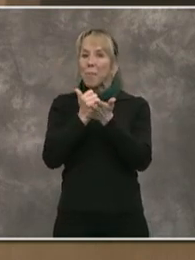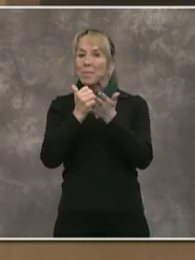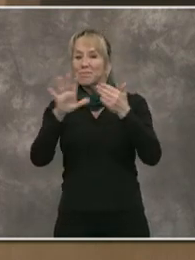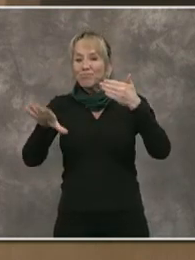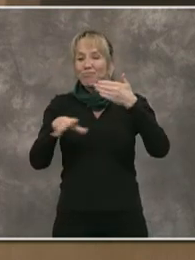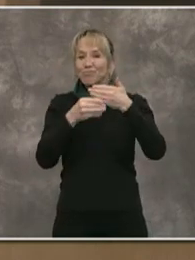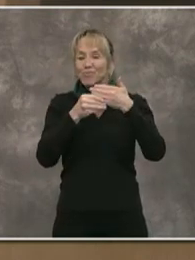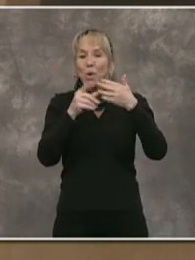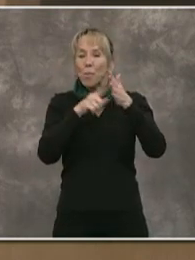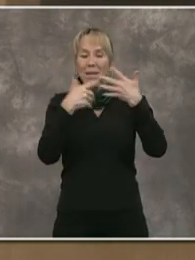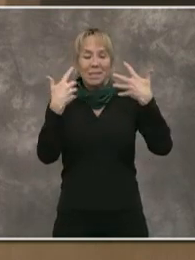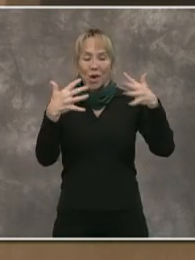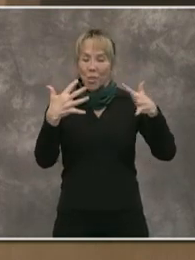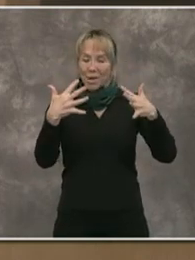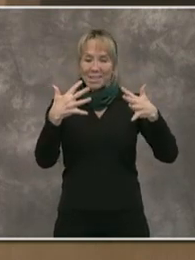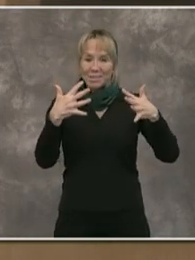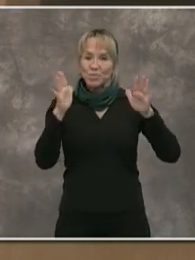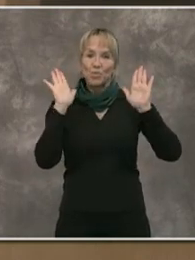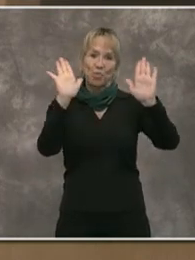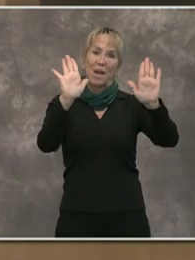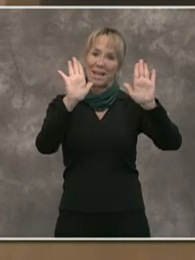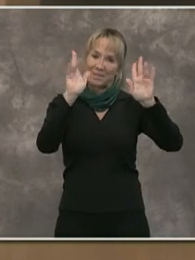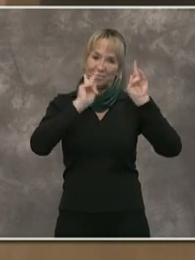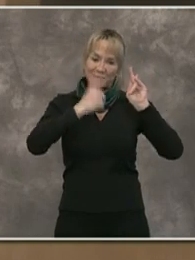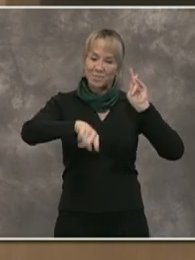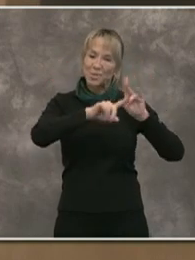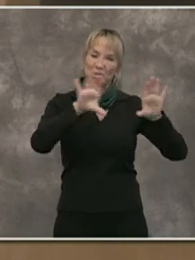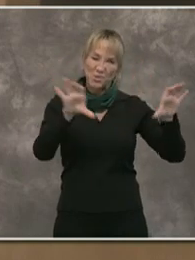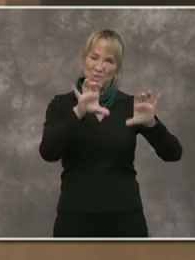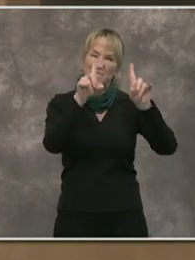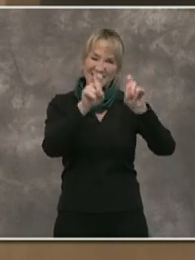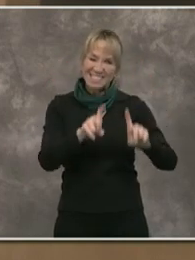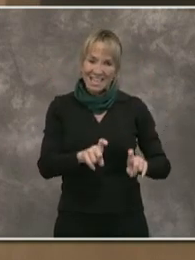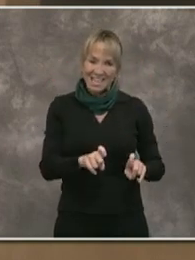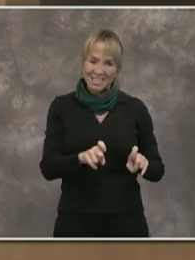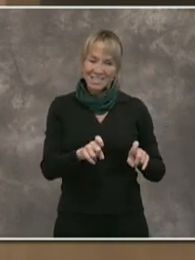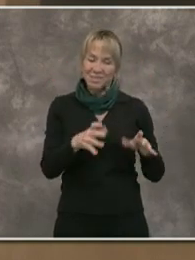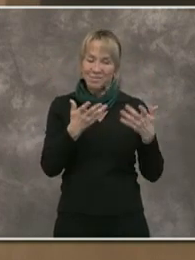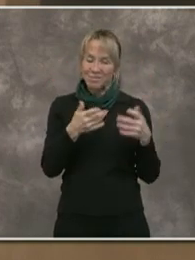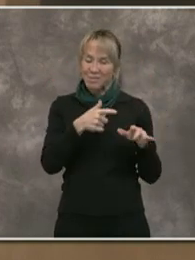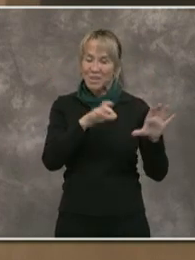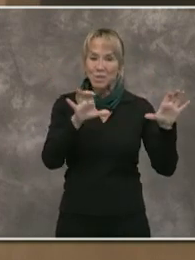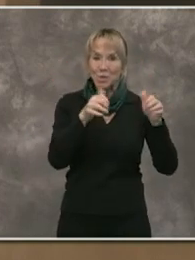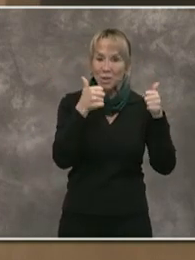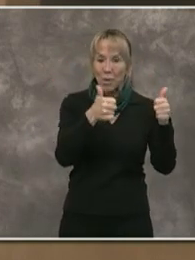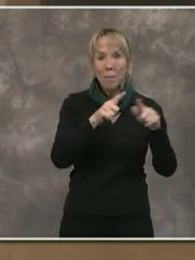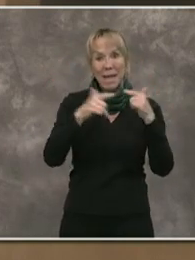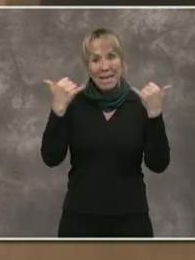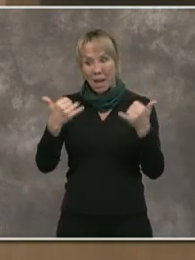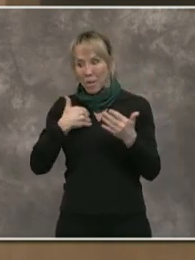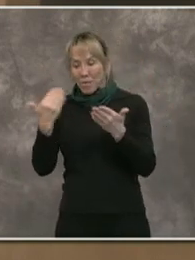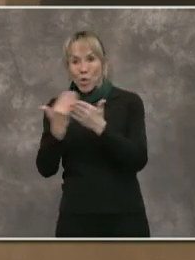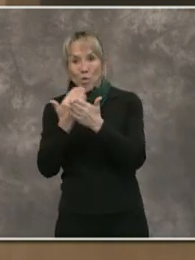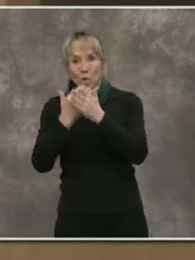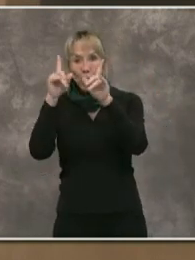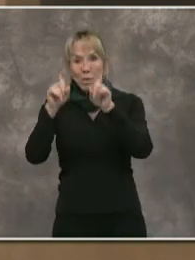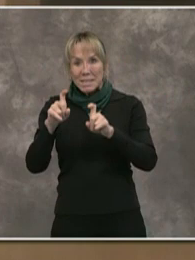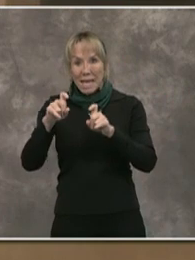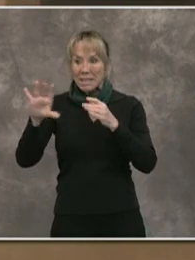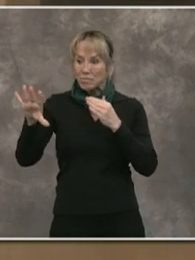done around testing by all of our public health folks. They've been doing a really great job. But as there is new tests coming online, as there